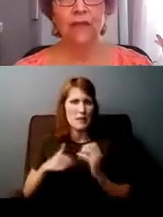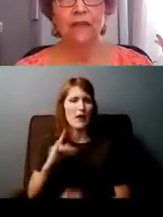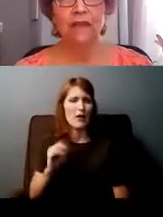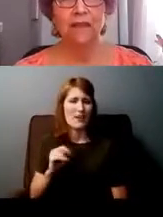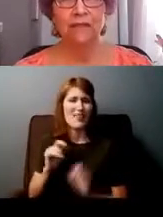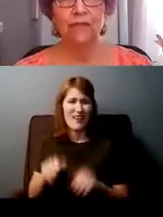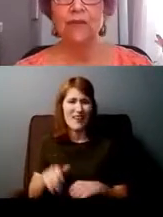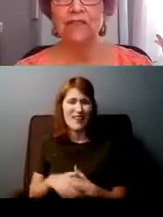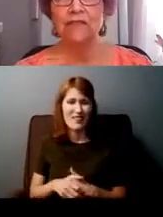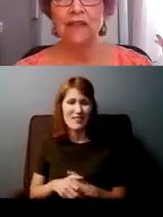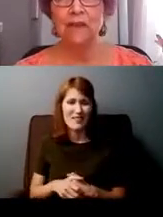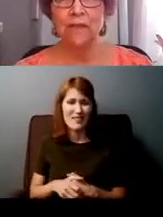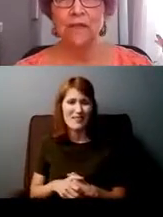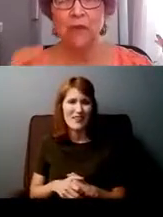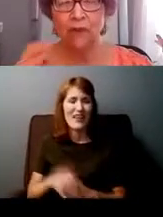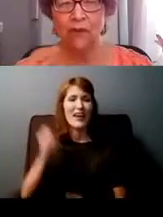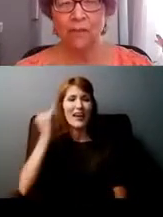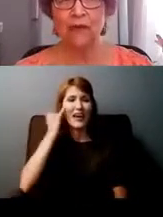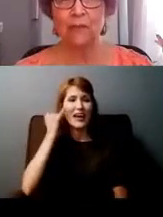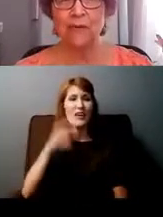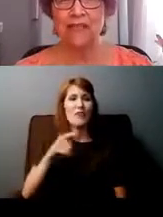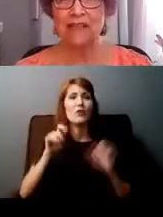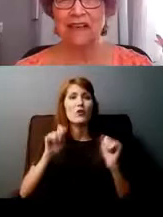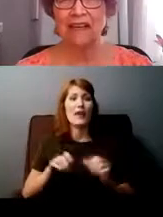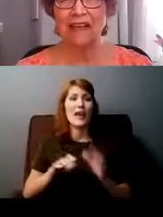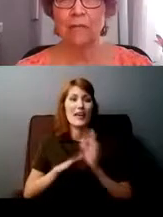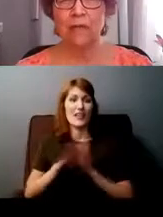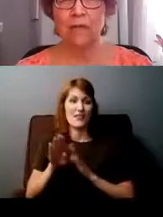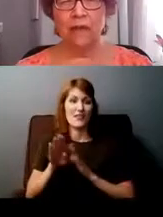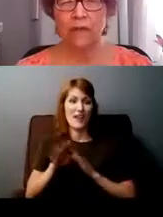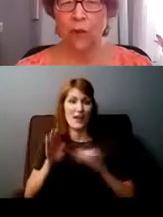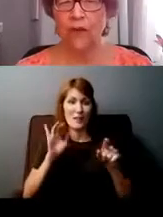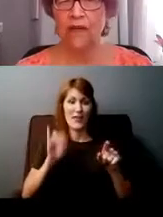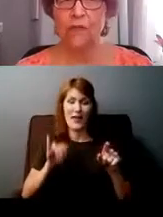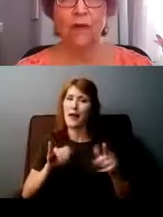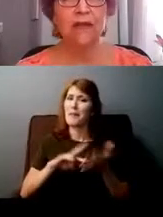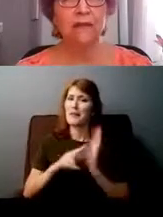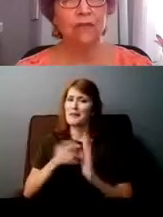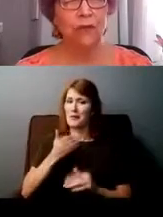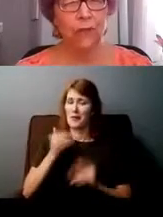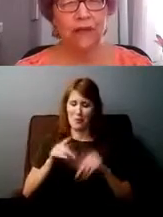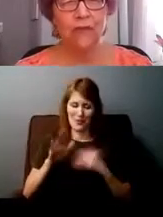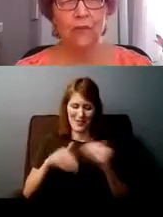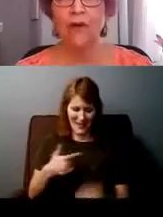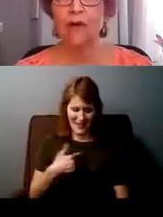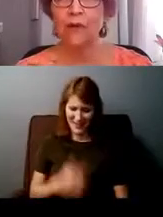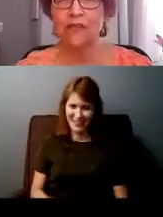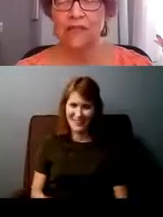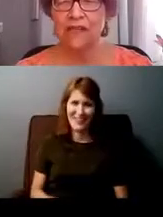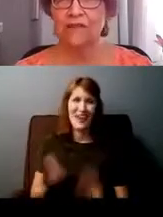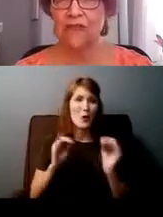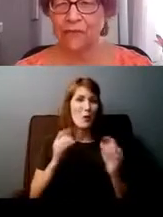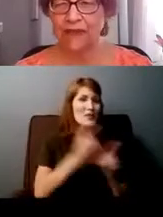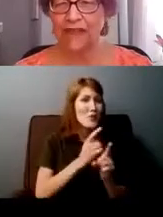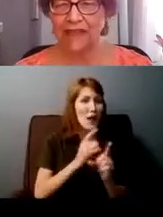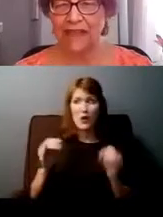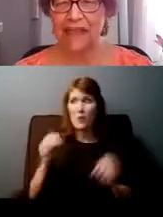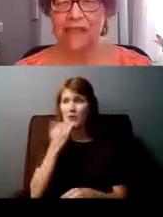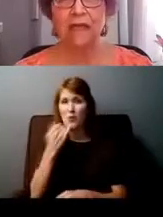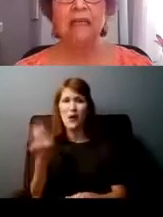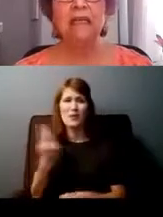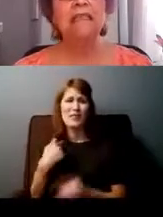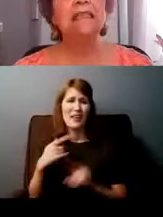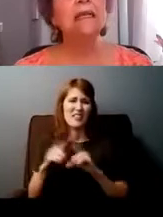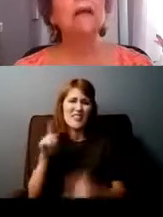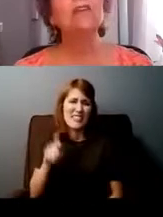If you can develop this one, you're a better person than I am. No one is right, no one is wrong. We just have different